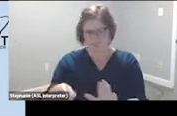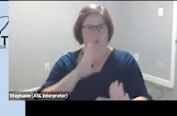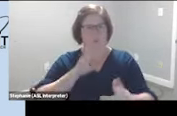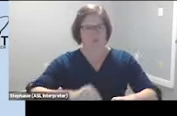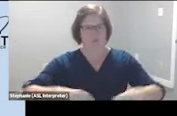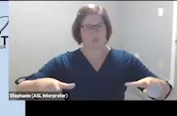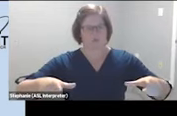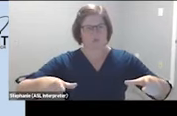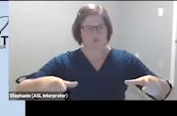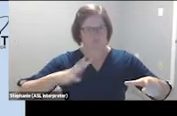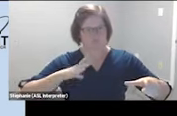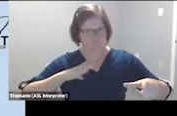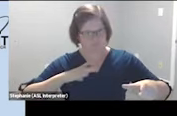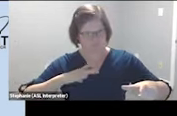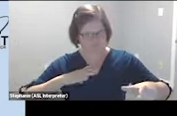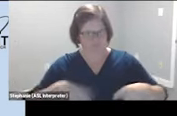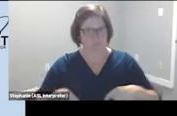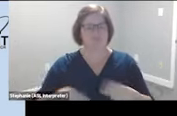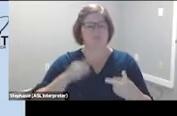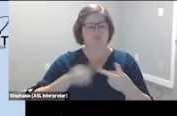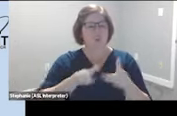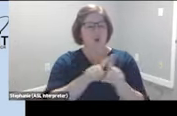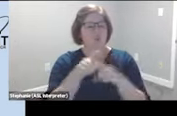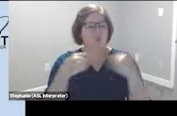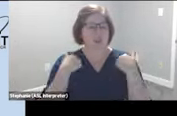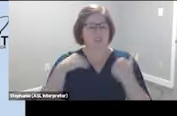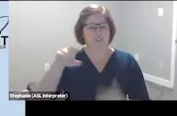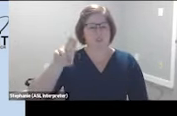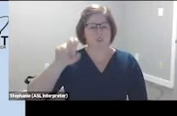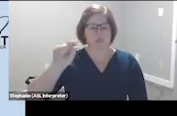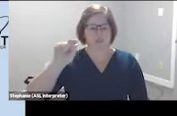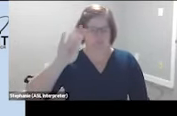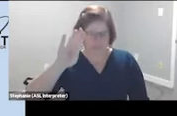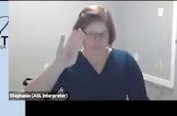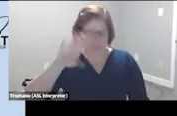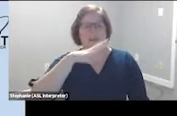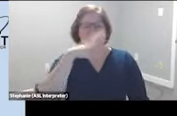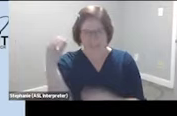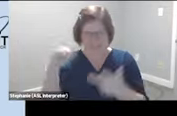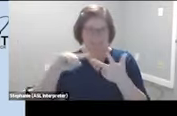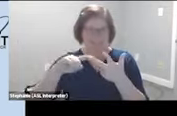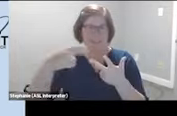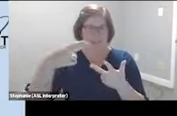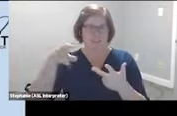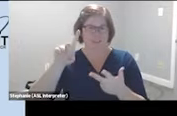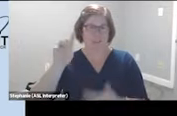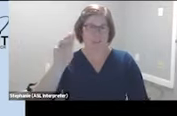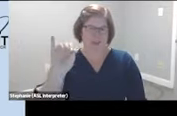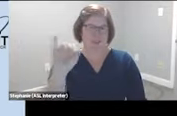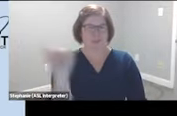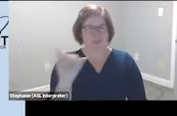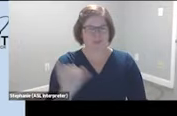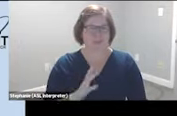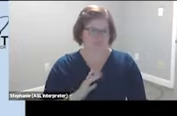host port for loading pictures, and also an HDMI port, and we will be talking about the HDMI port as well.